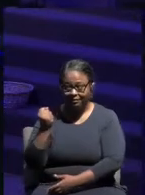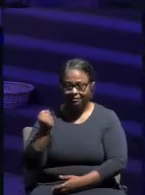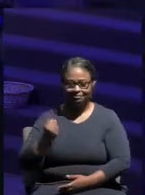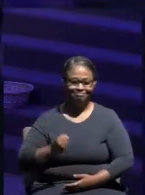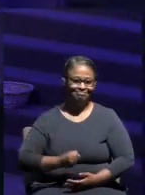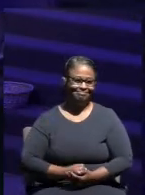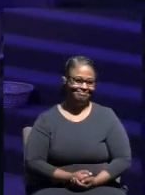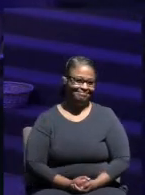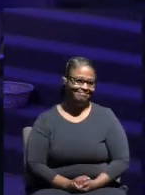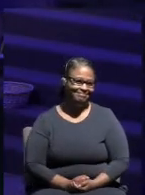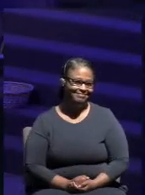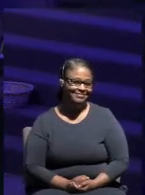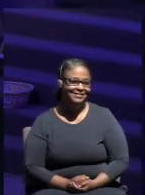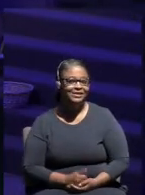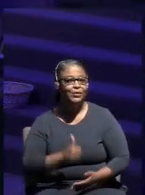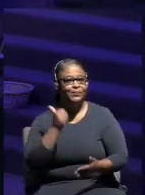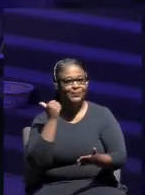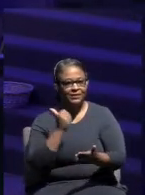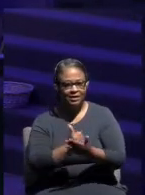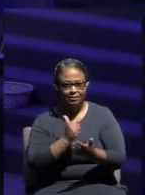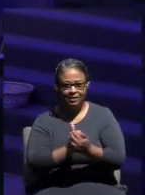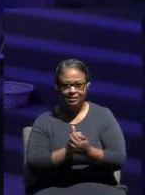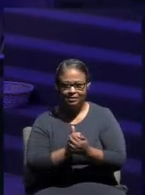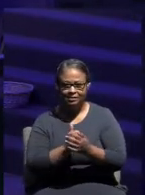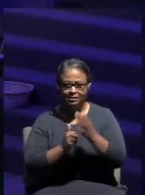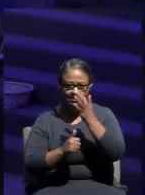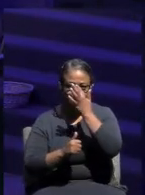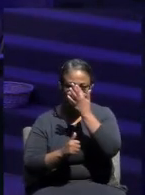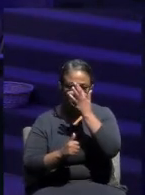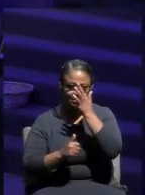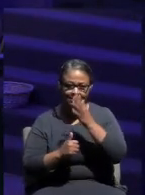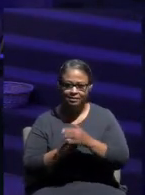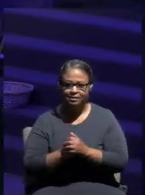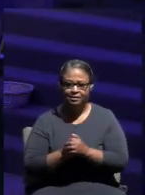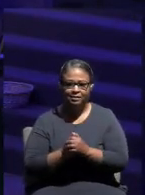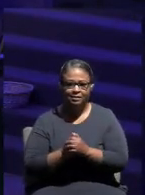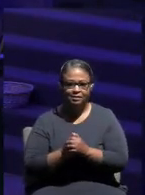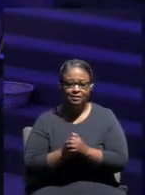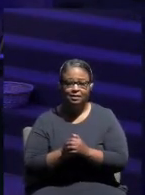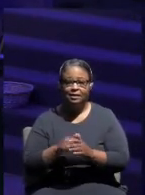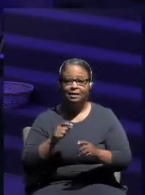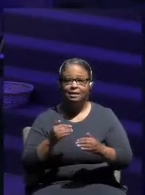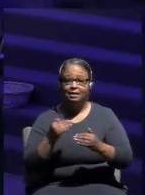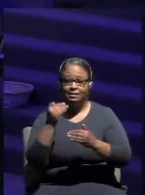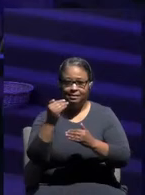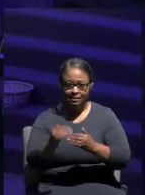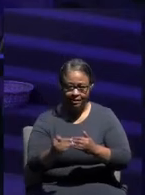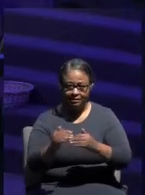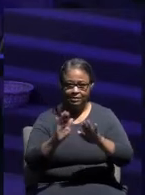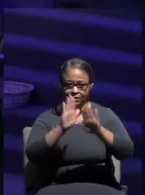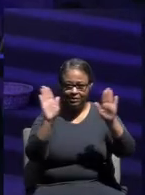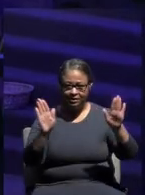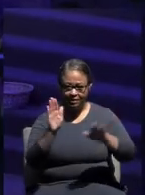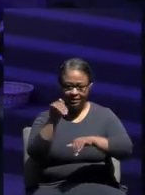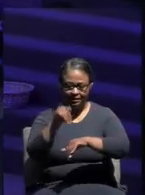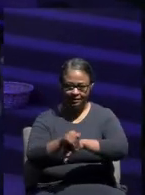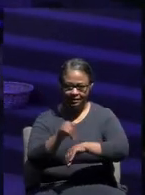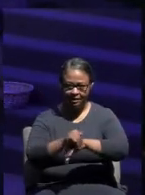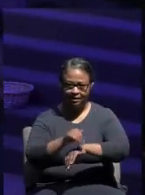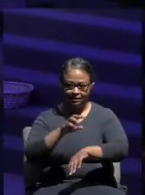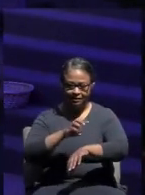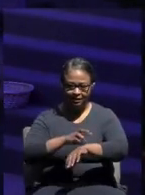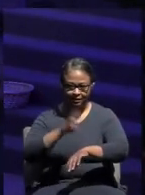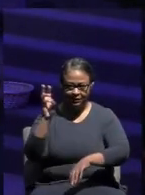Amen. And so we're going to have a good time that next Sunday, and then, of course, that Monday is men's prayer night at 8 p.m. Let's